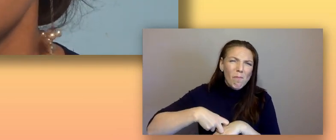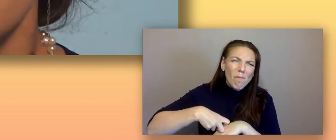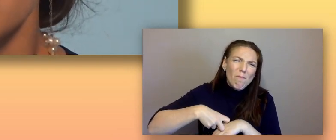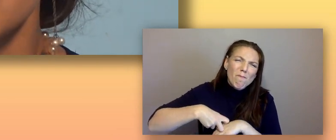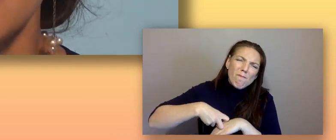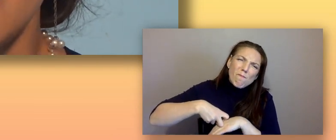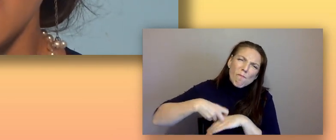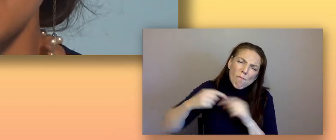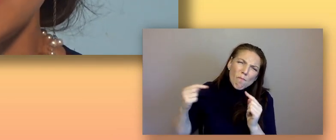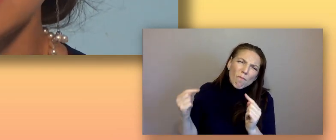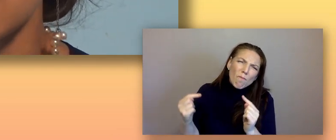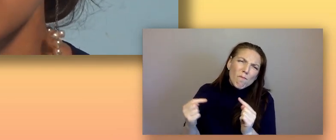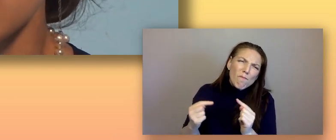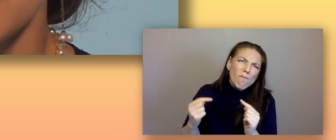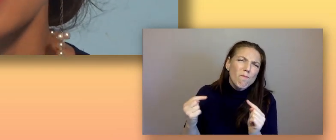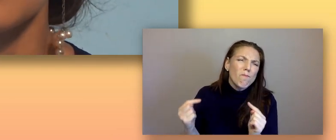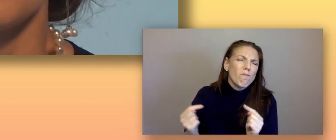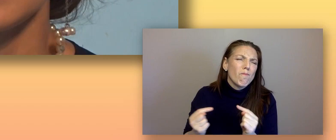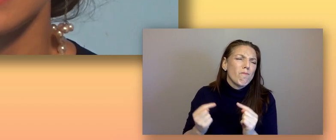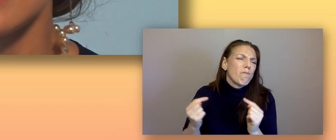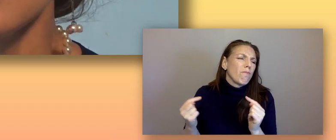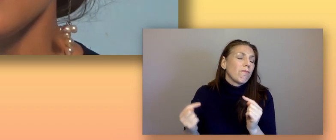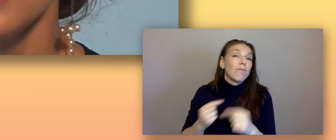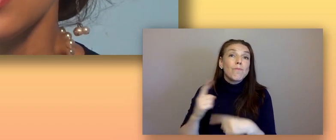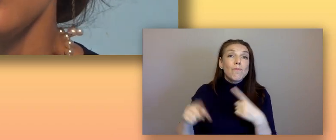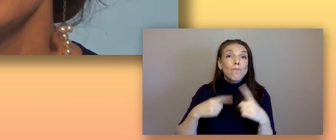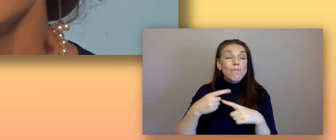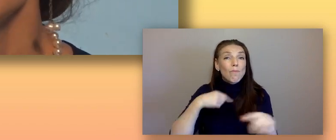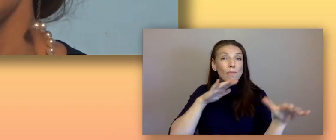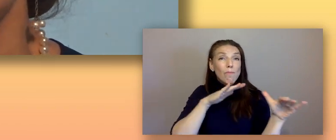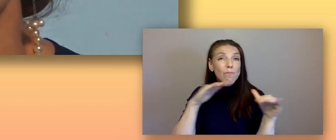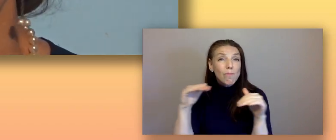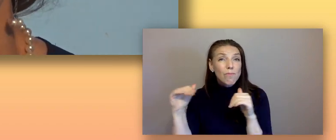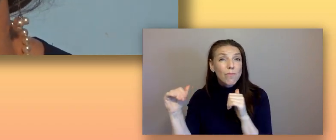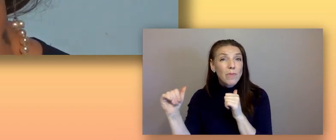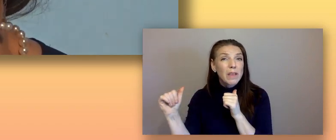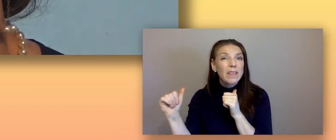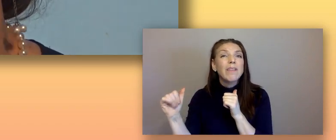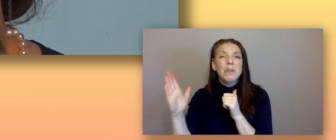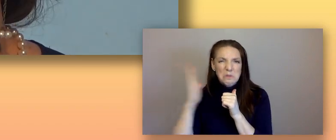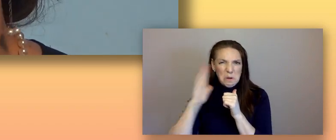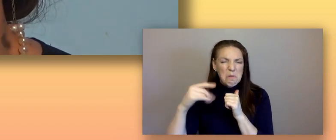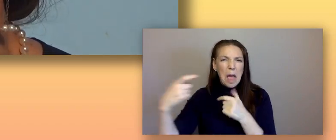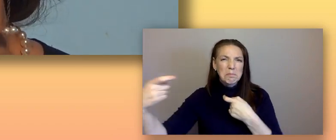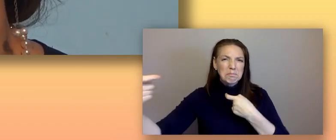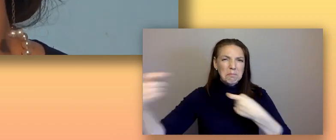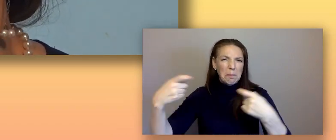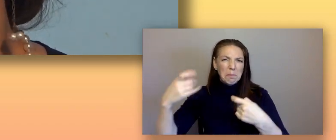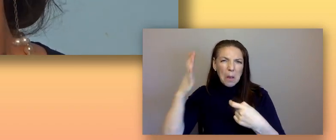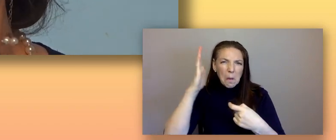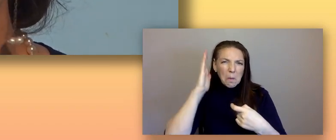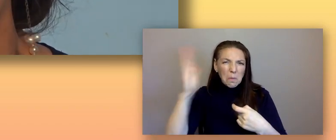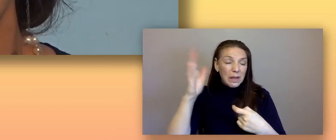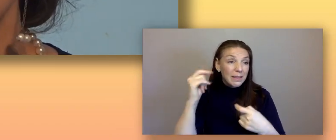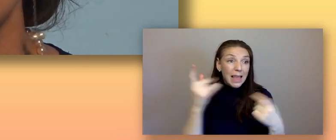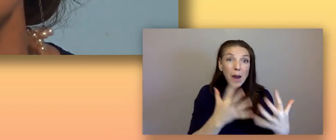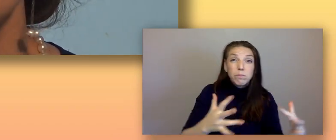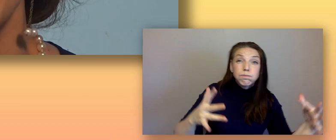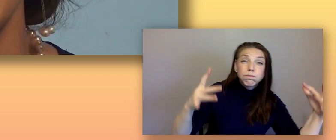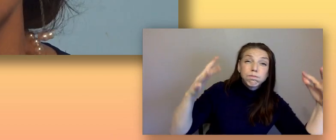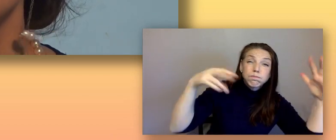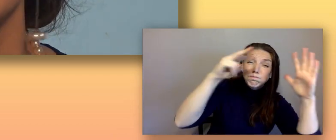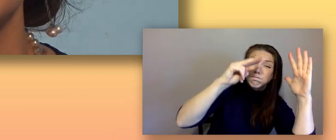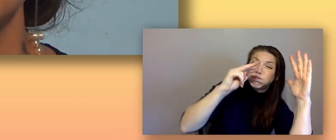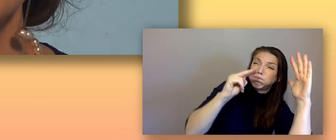and it hurts. And we know that when we leave, we will be tamed. The murky pool, with all of